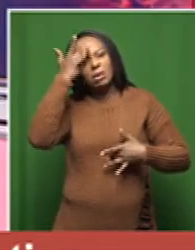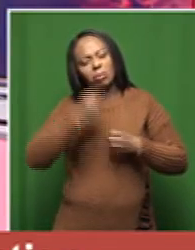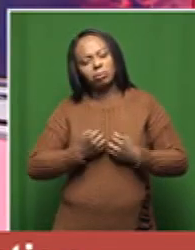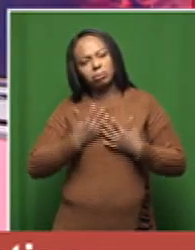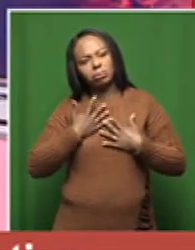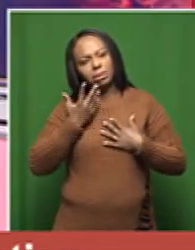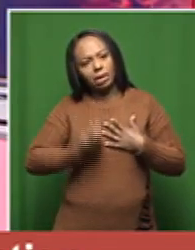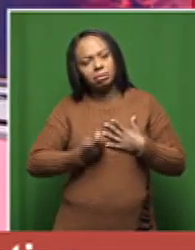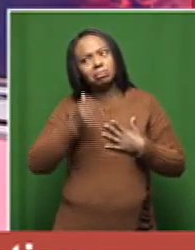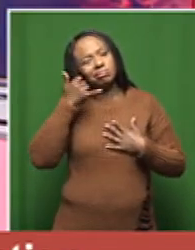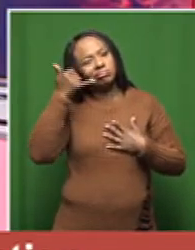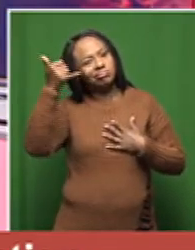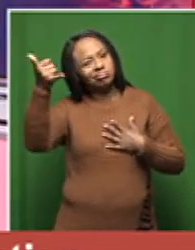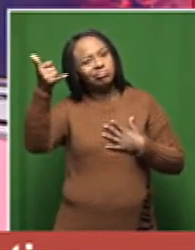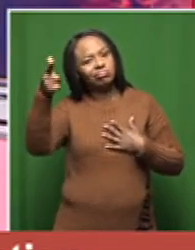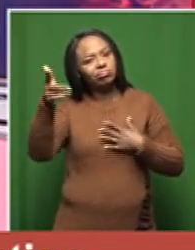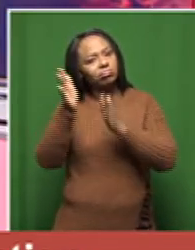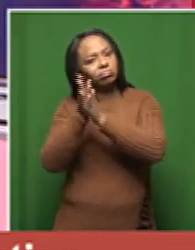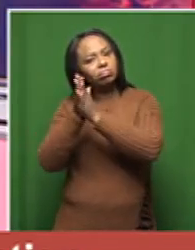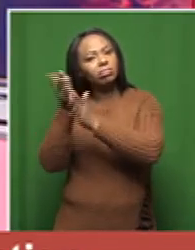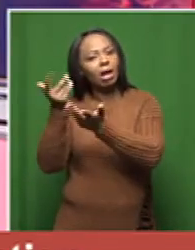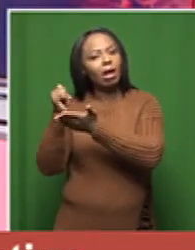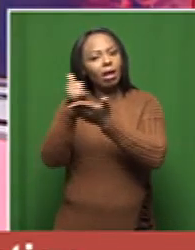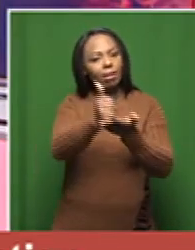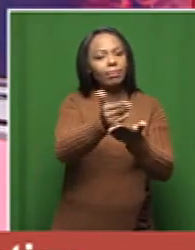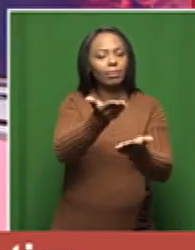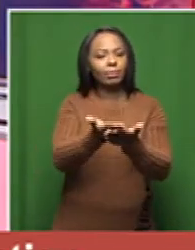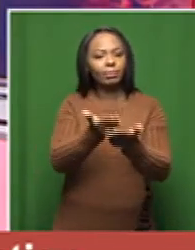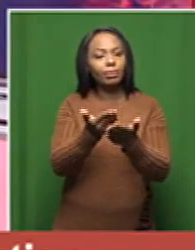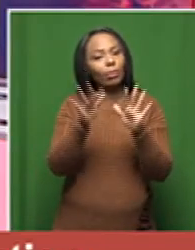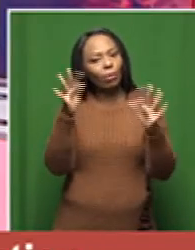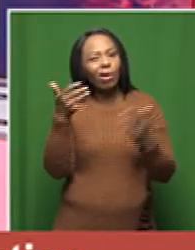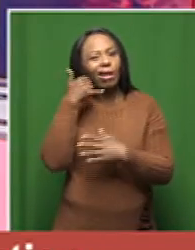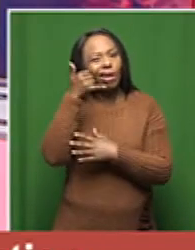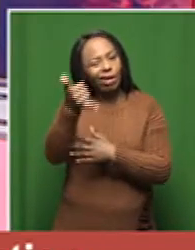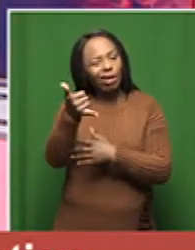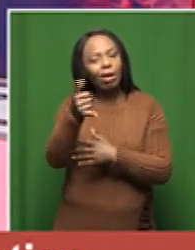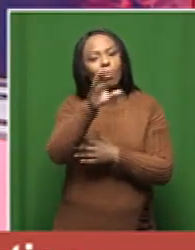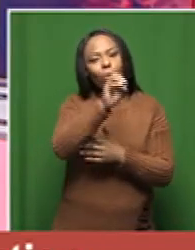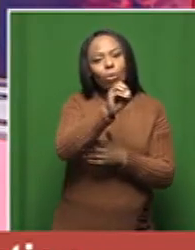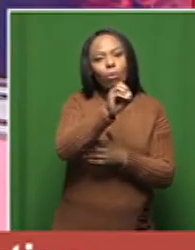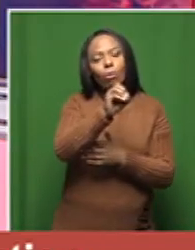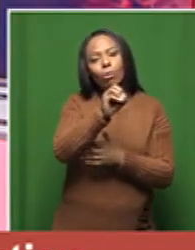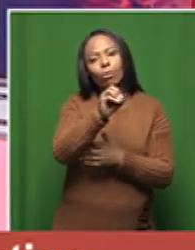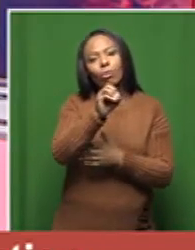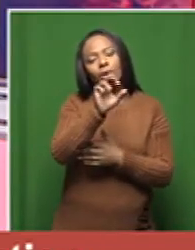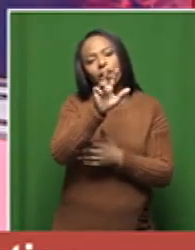call ahead to seek medical help from your healthcare provider or use the public hotline. It's a free number,